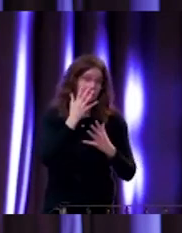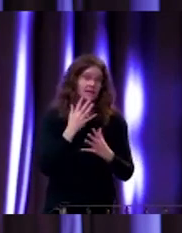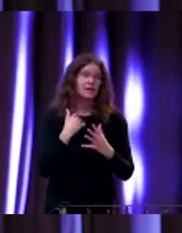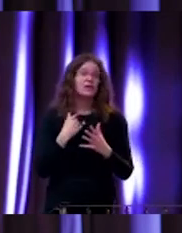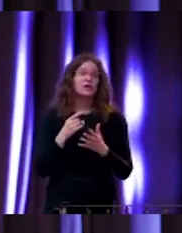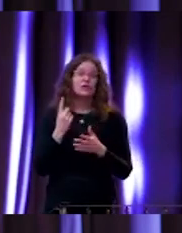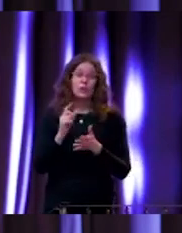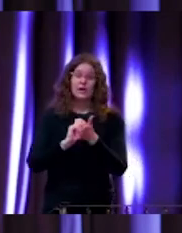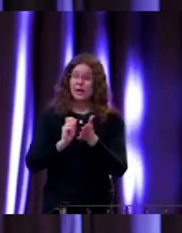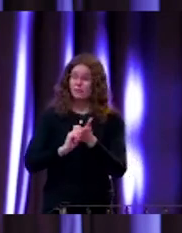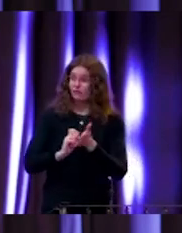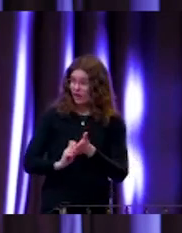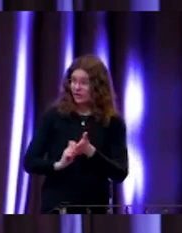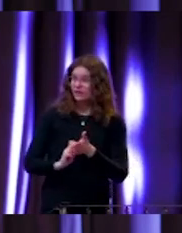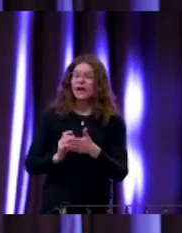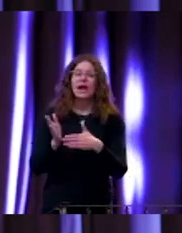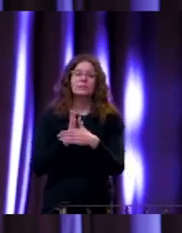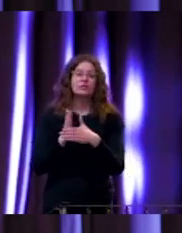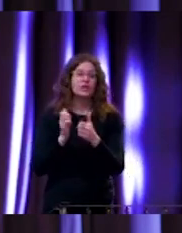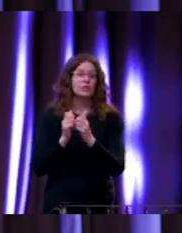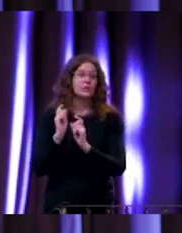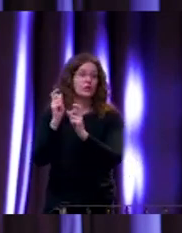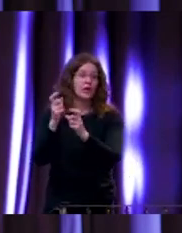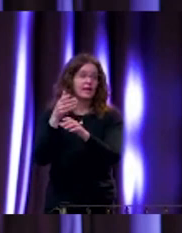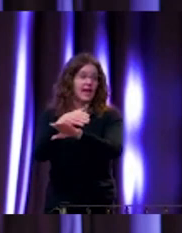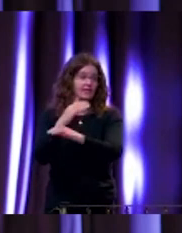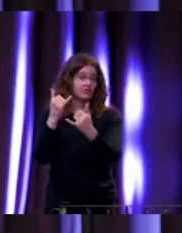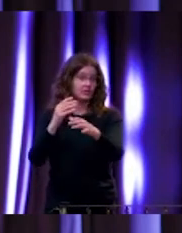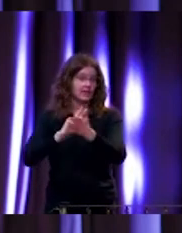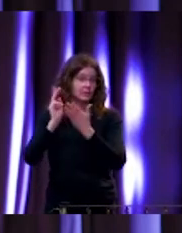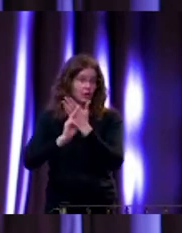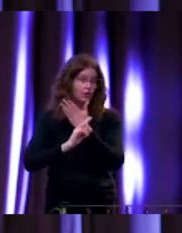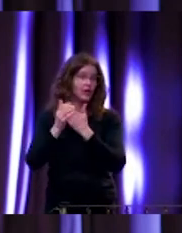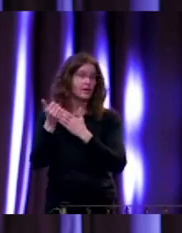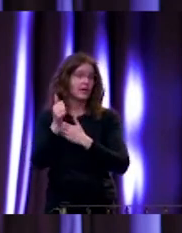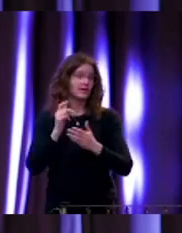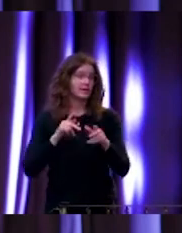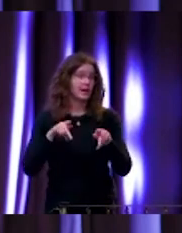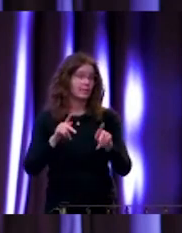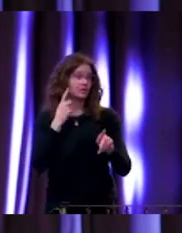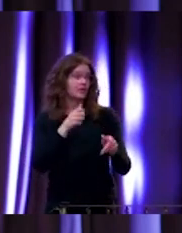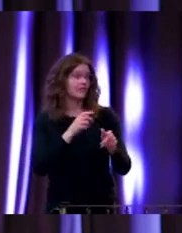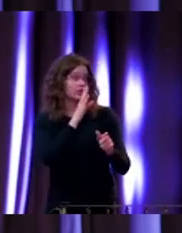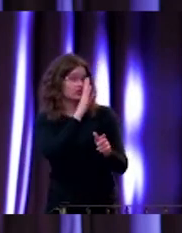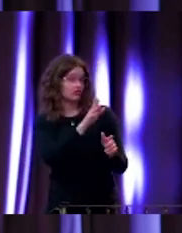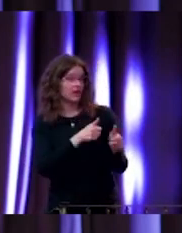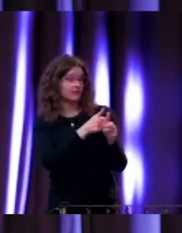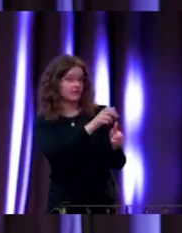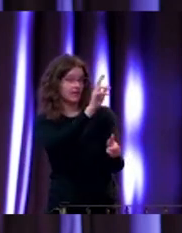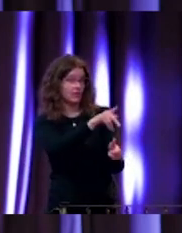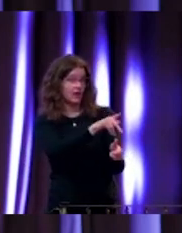panel after today's program. And if there's any opportunity for direct follow-up, I'm sure that they would be happy to do that with you. So